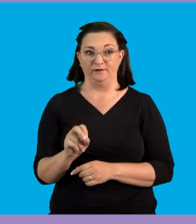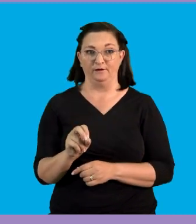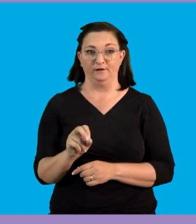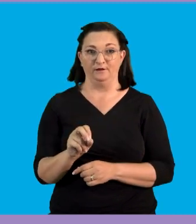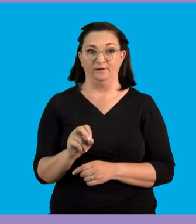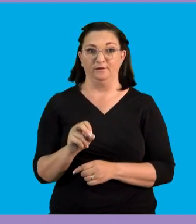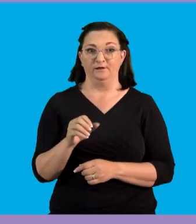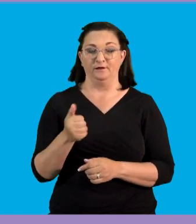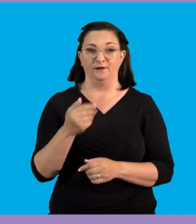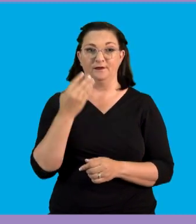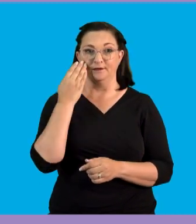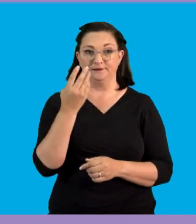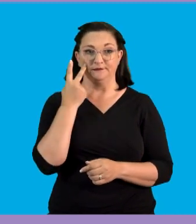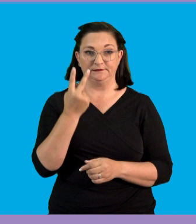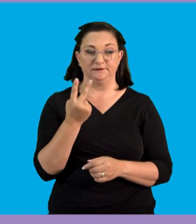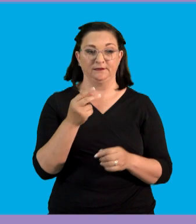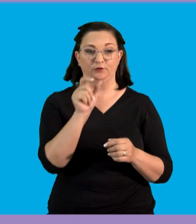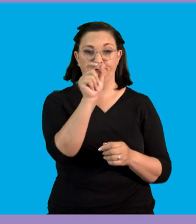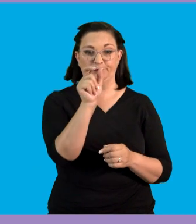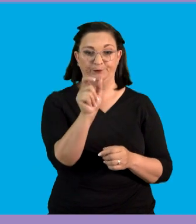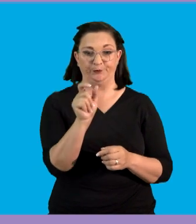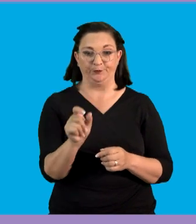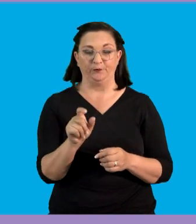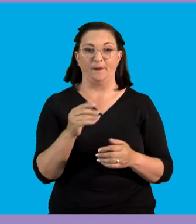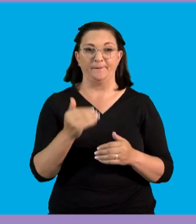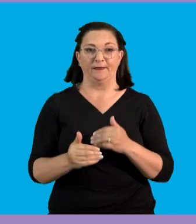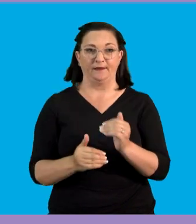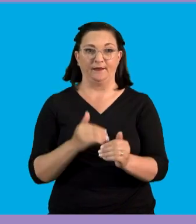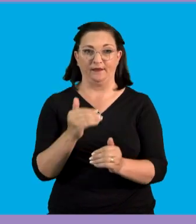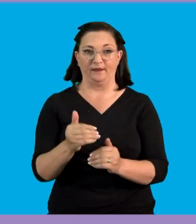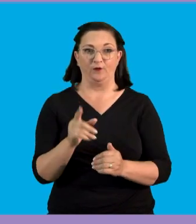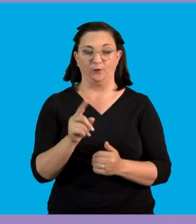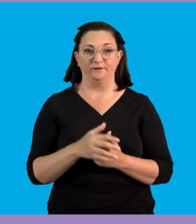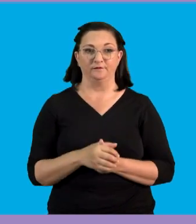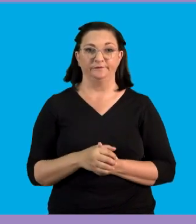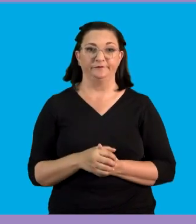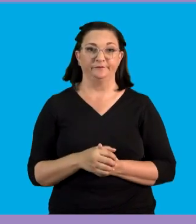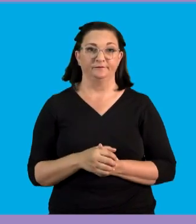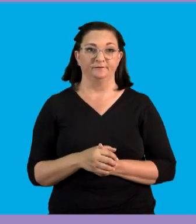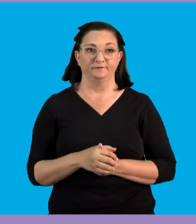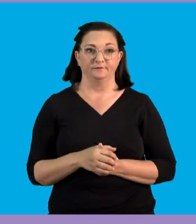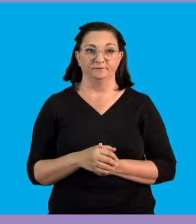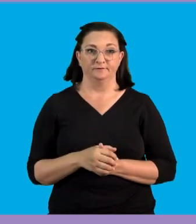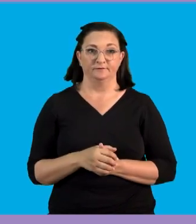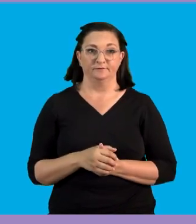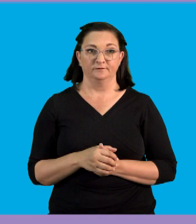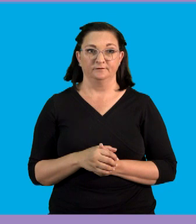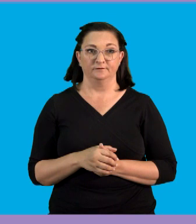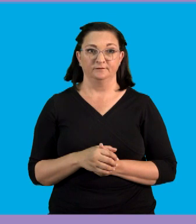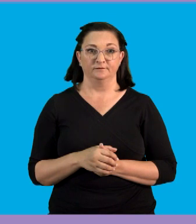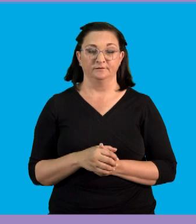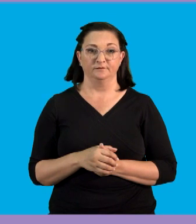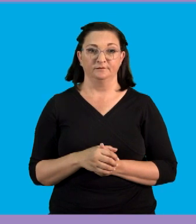1/12 plus 1/20th. Look for an emerging pattern. So you are going to look for the